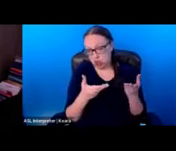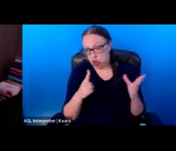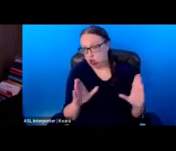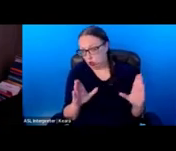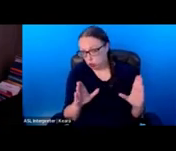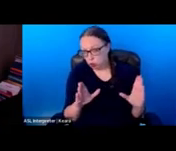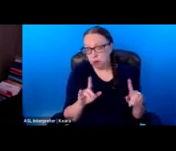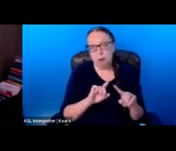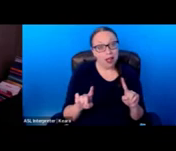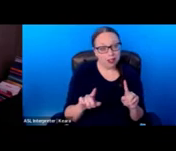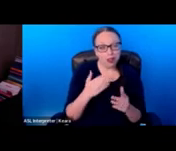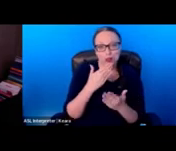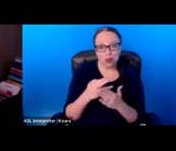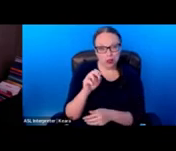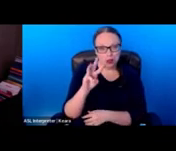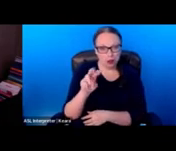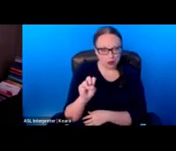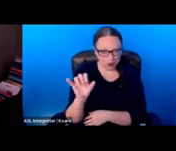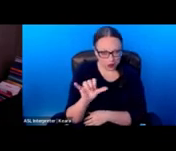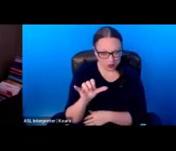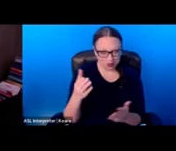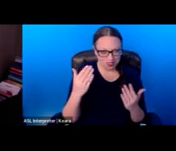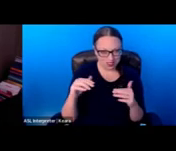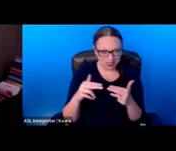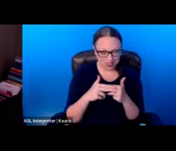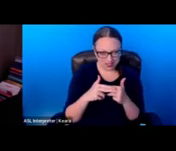there is some good news. Next slide.